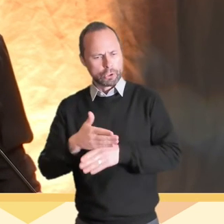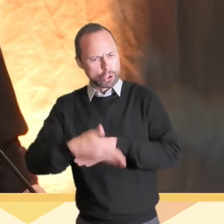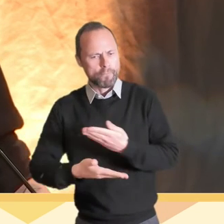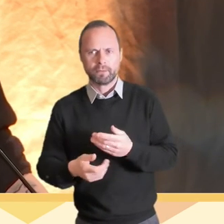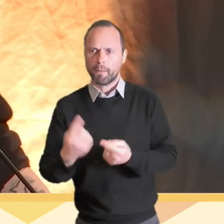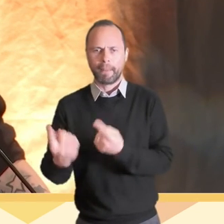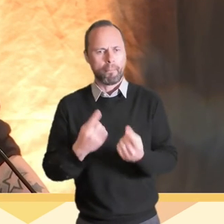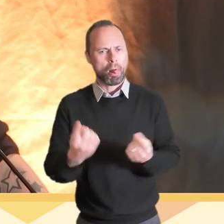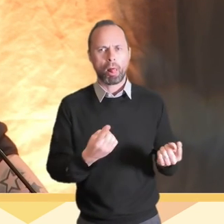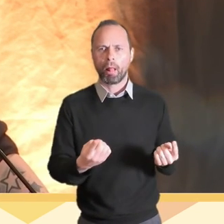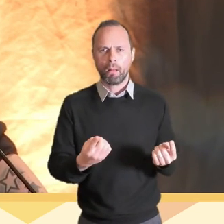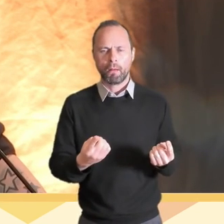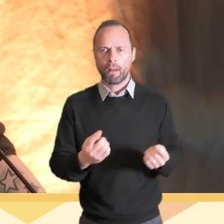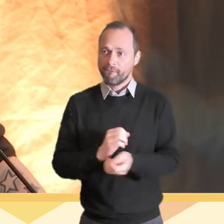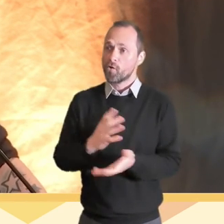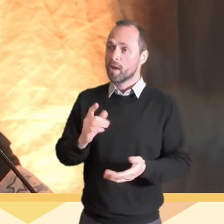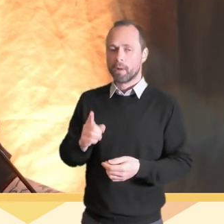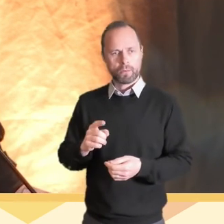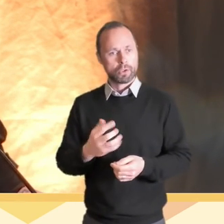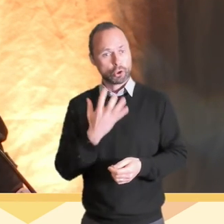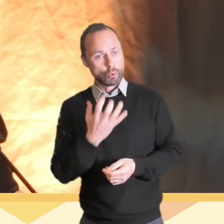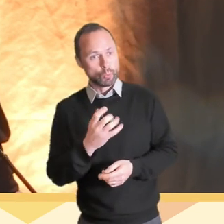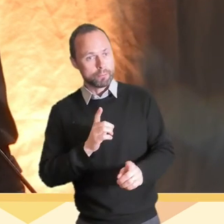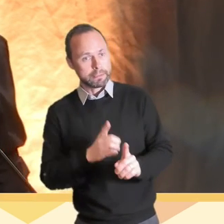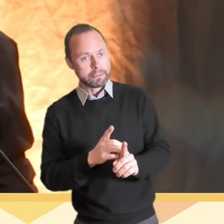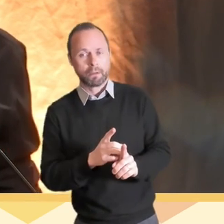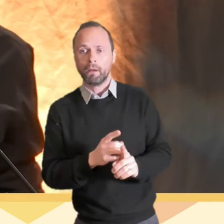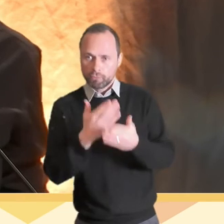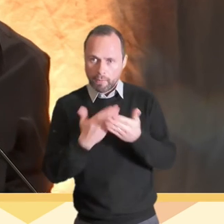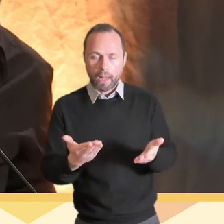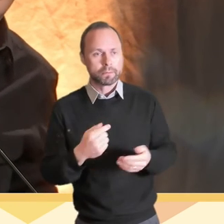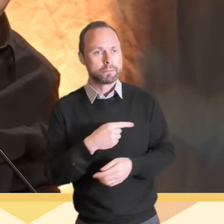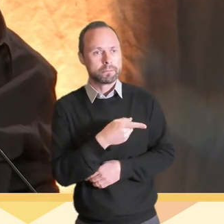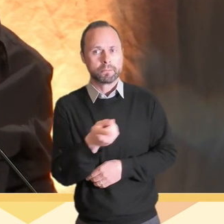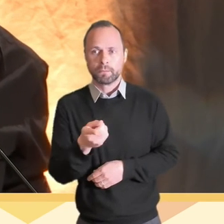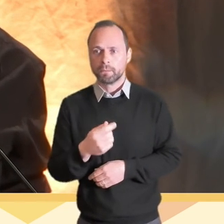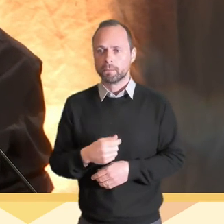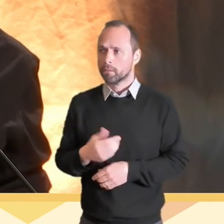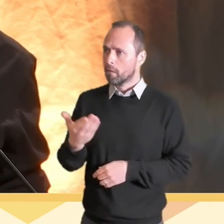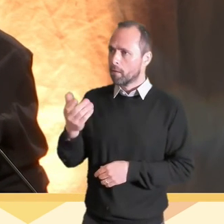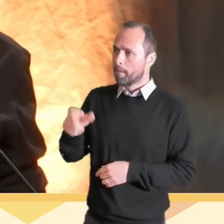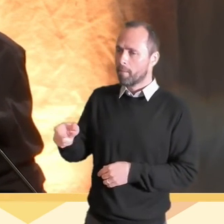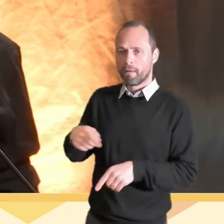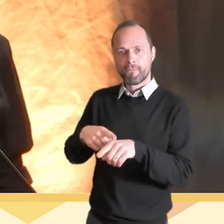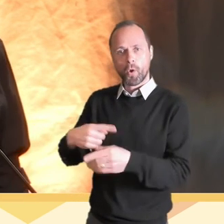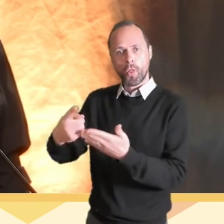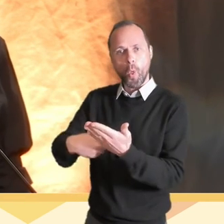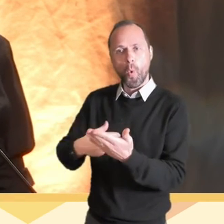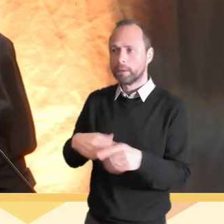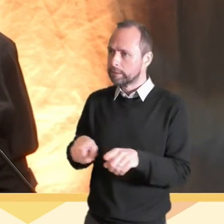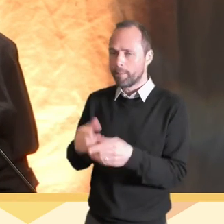more. To the Jews, I became a Jew in order to win Jews. To those under the law, I became as one under the